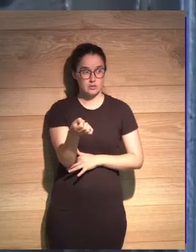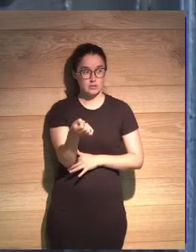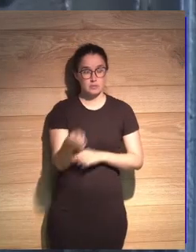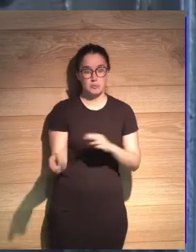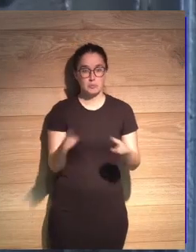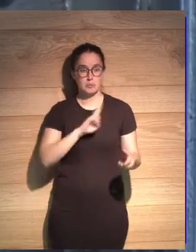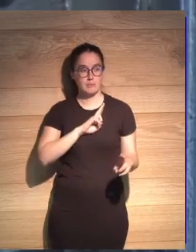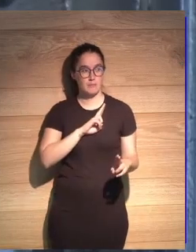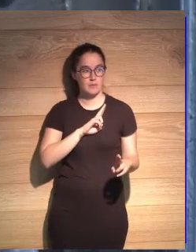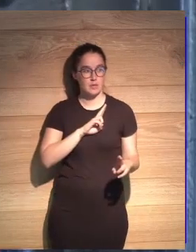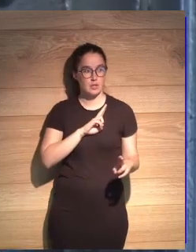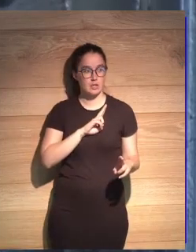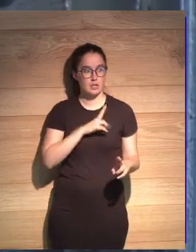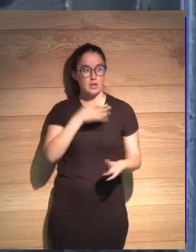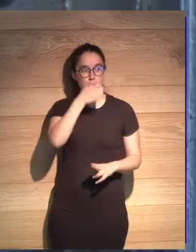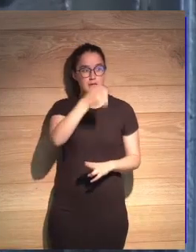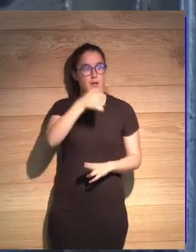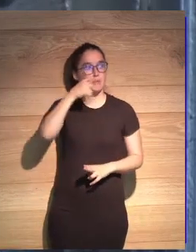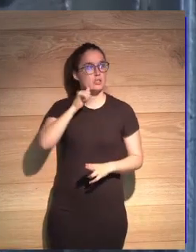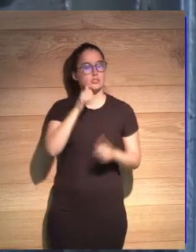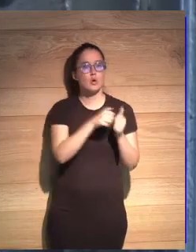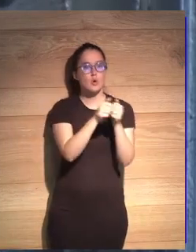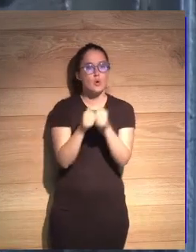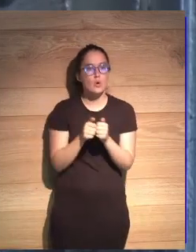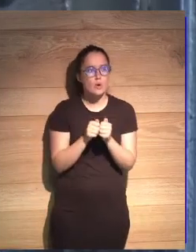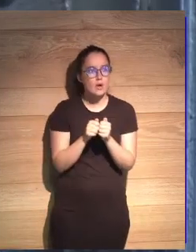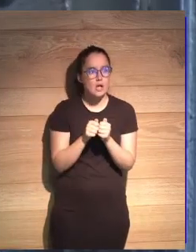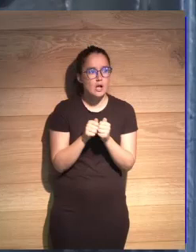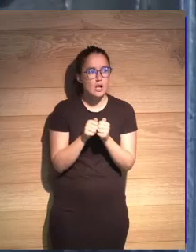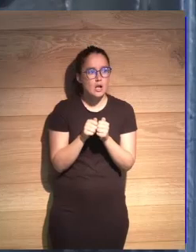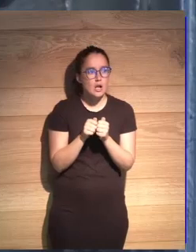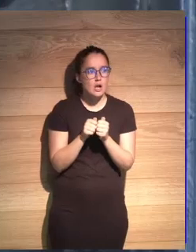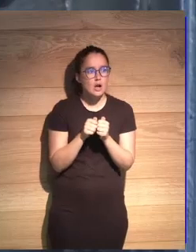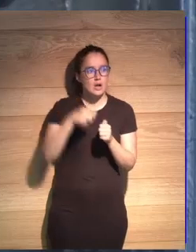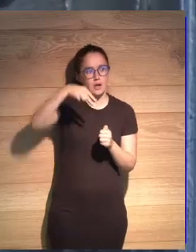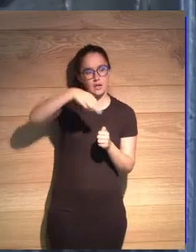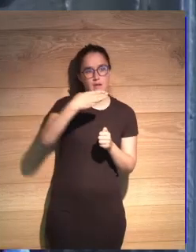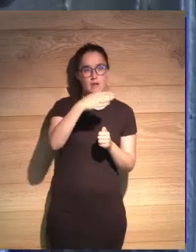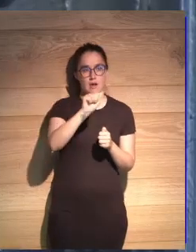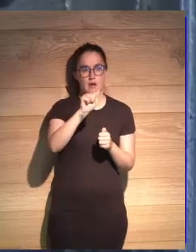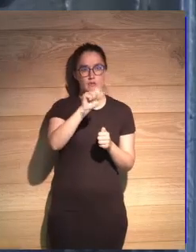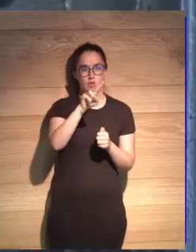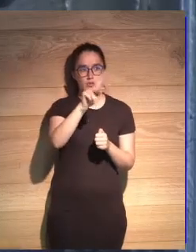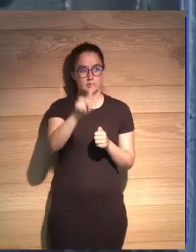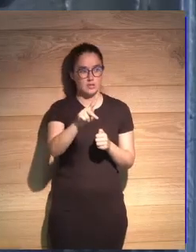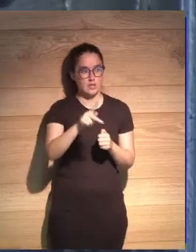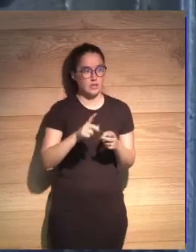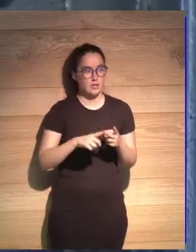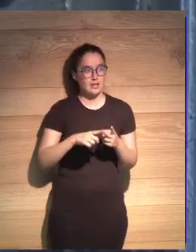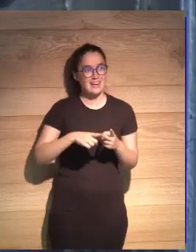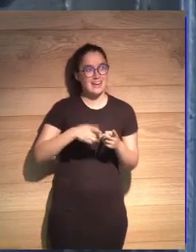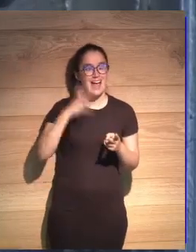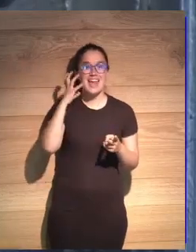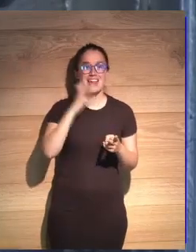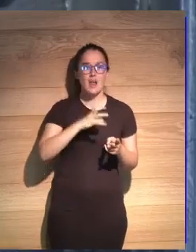different parties to tell me about the video games, and the answers were that Pedro Sánchez